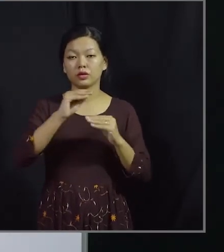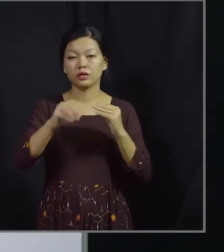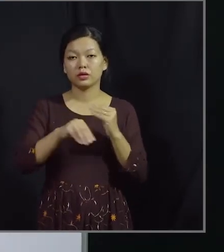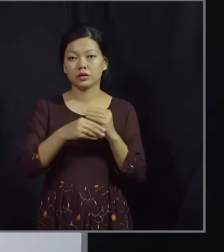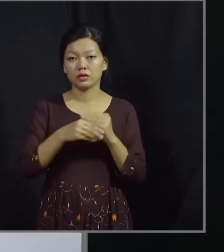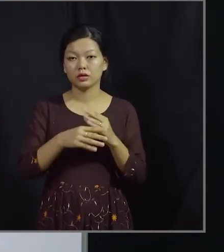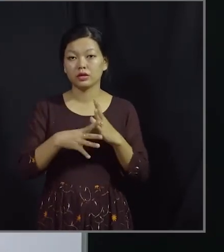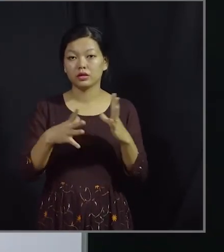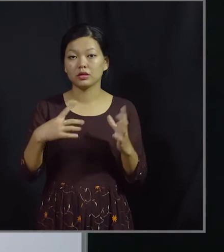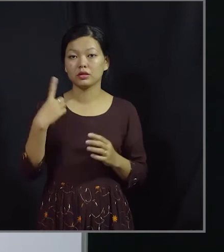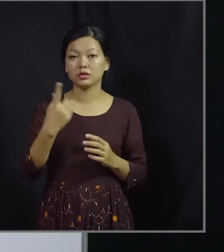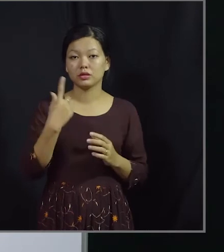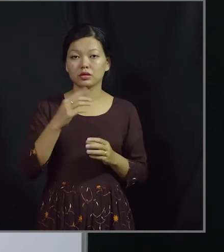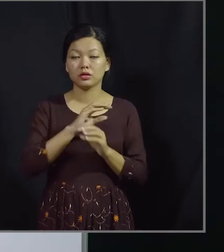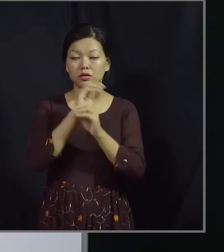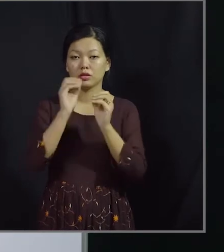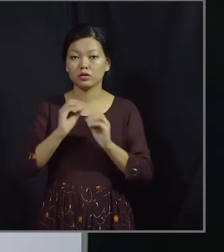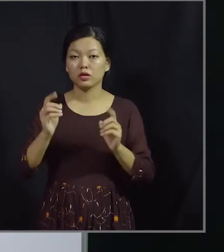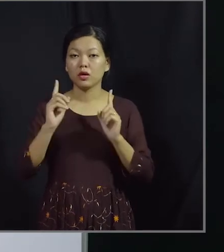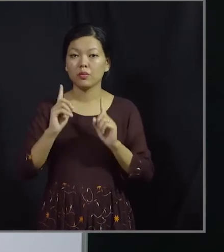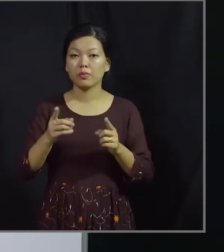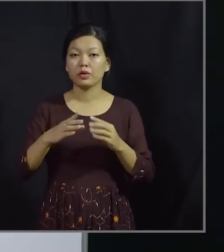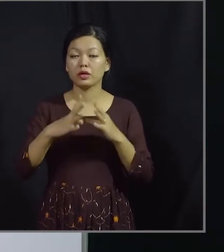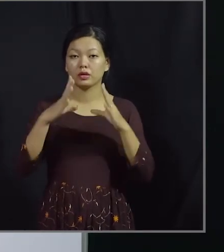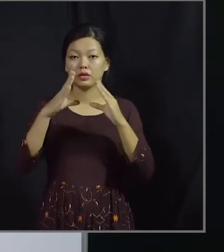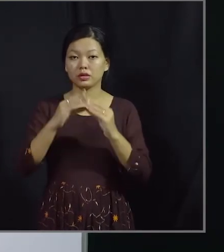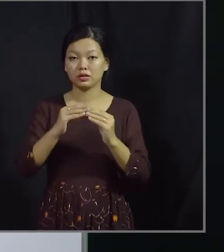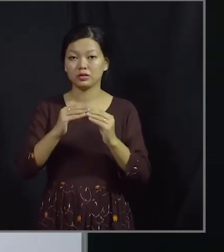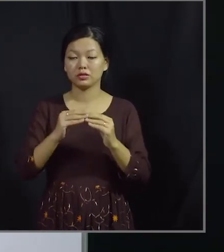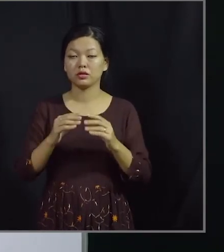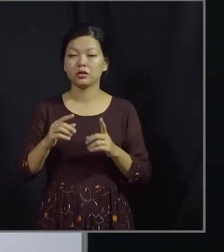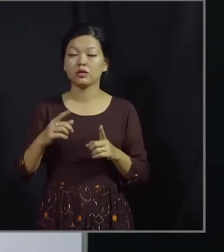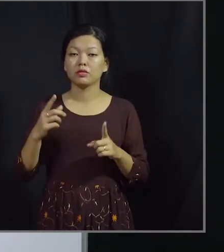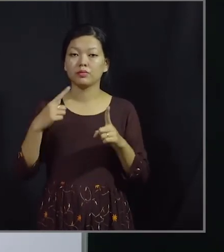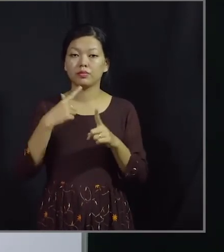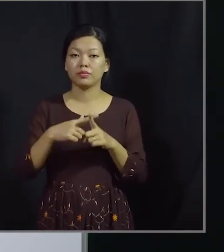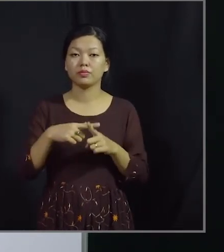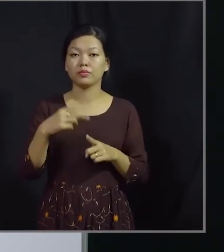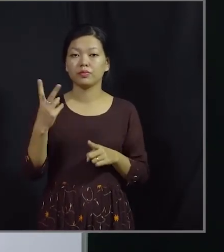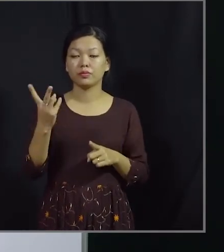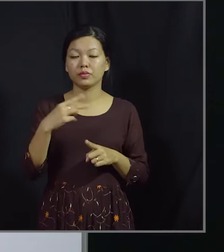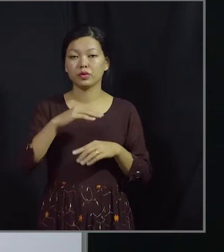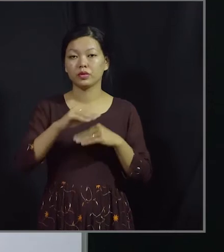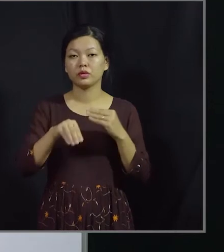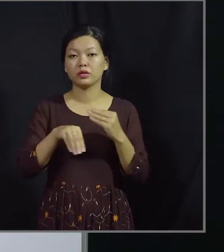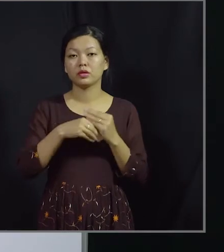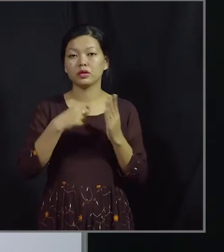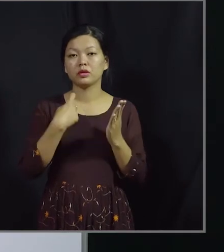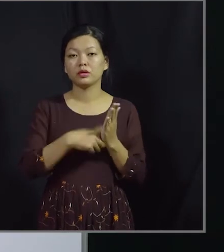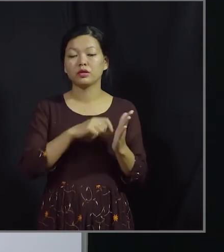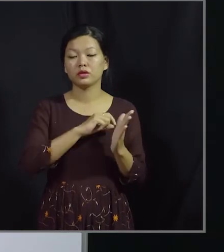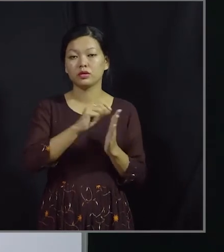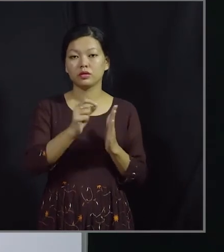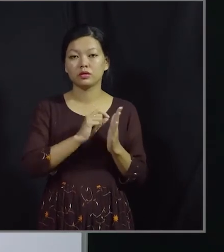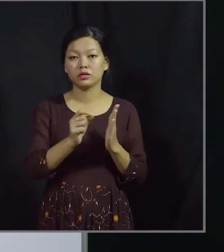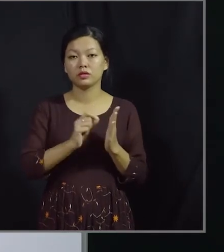side we are recording the decrease in the value of assets. At the same time, to increase in the value of liabilities. If